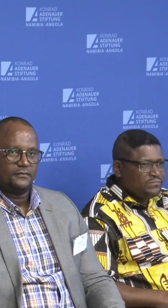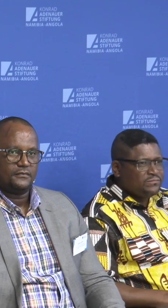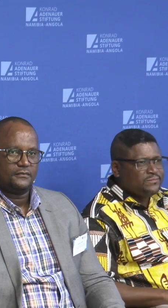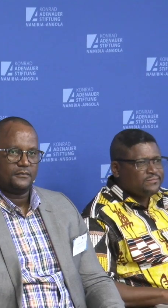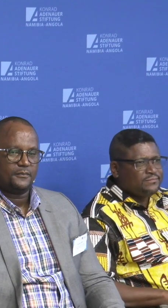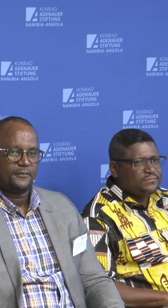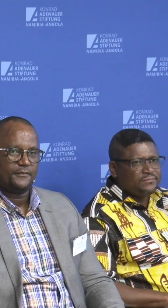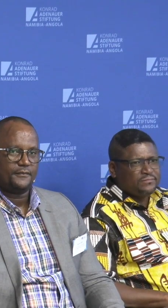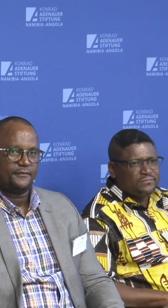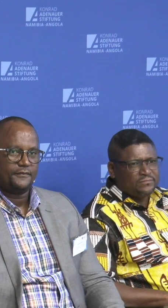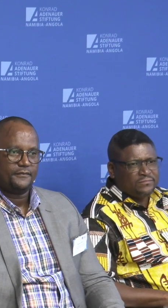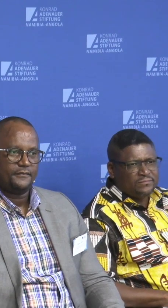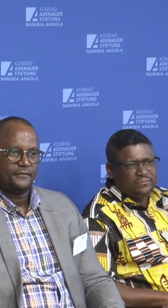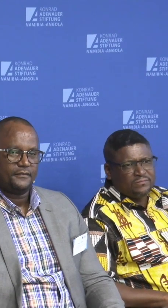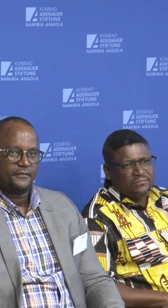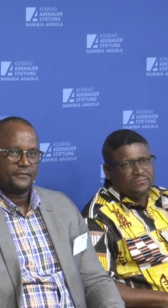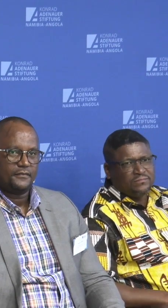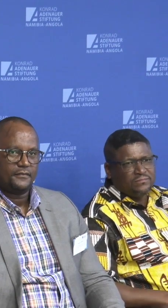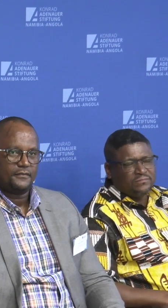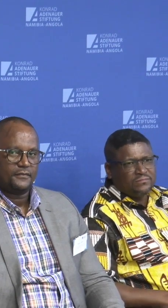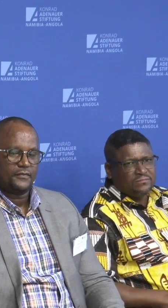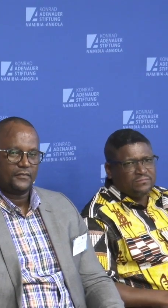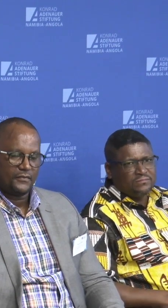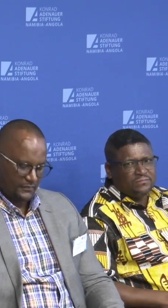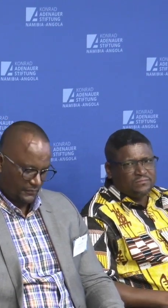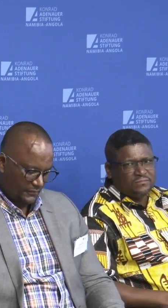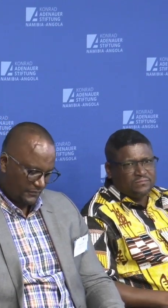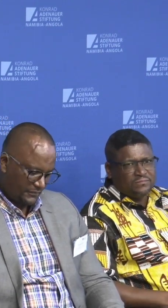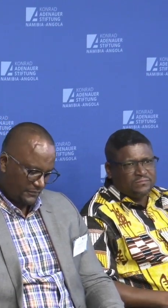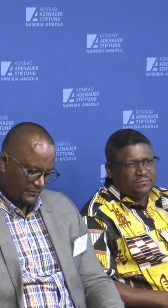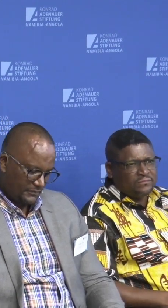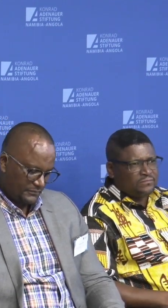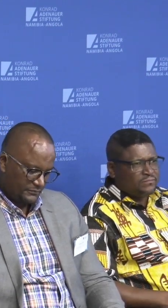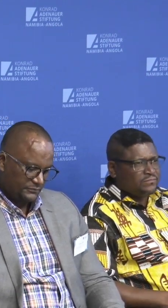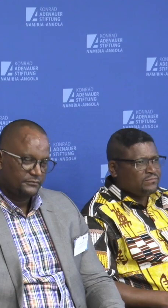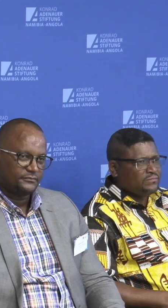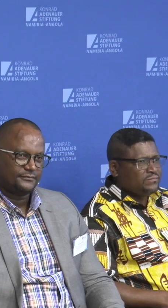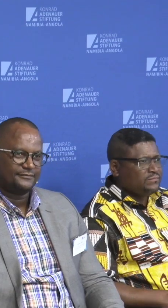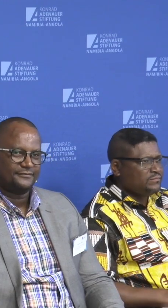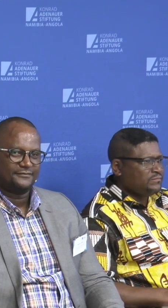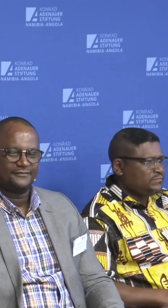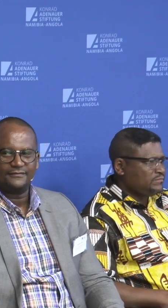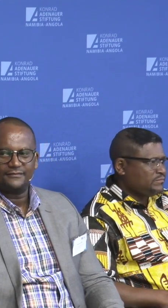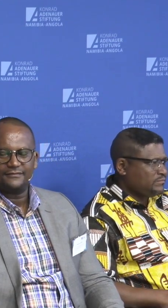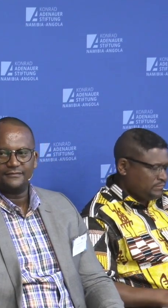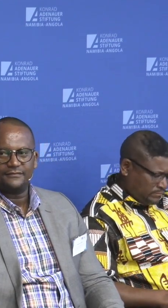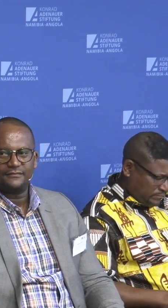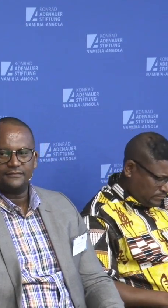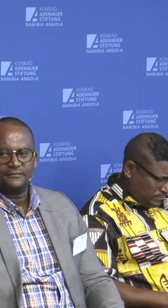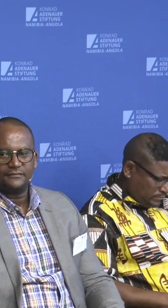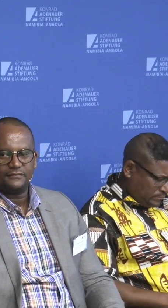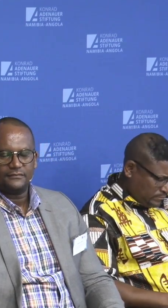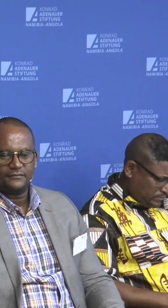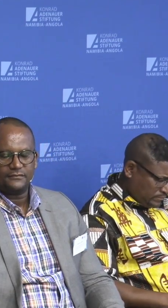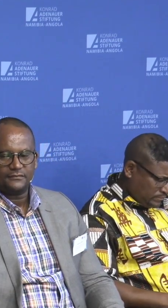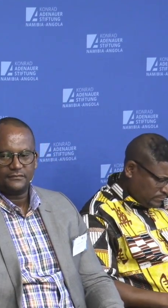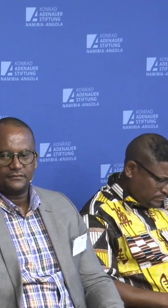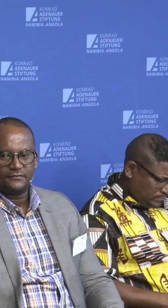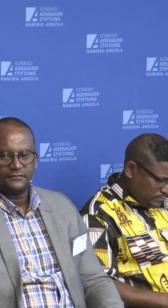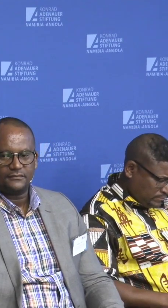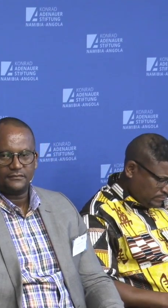at the FHT Training College. The list is really long. Ms. Sennet Steenkamp, Secretary at the Ministry